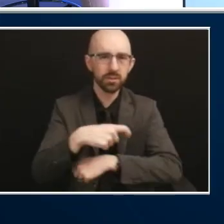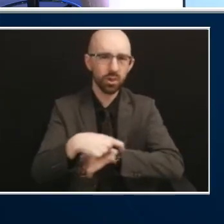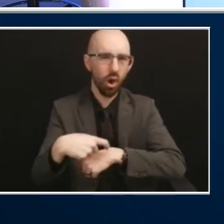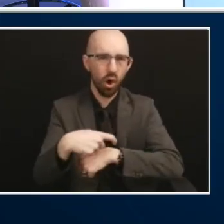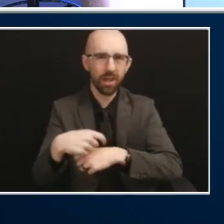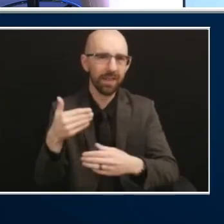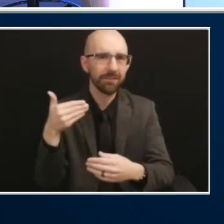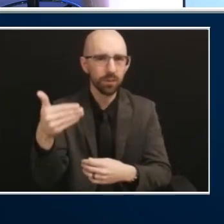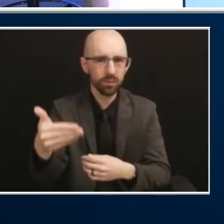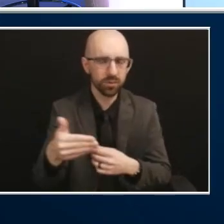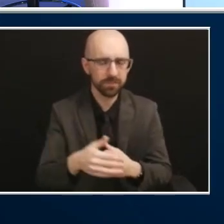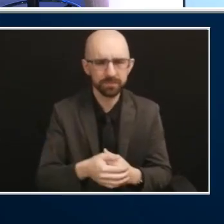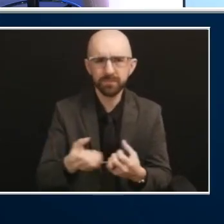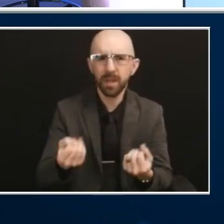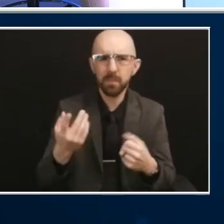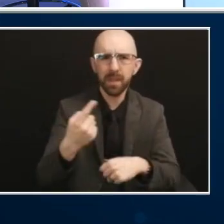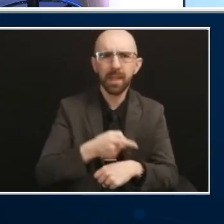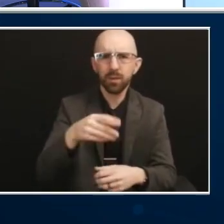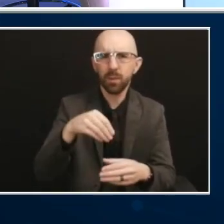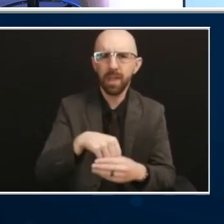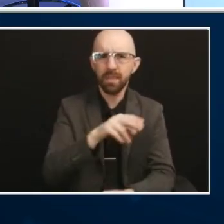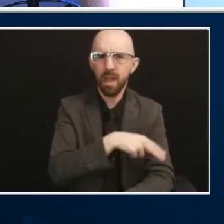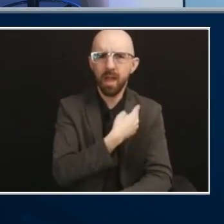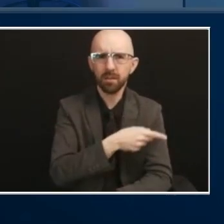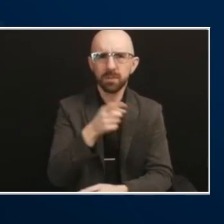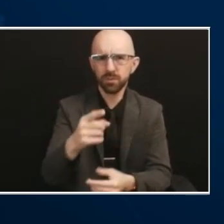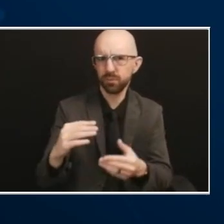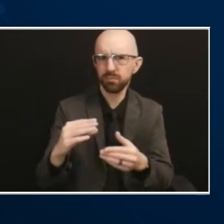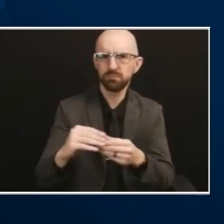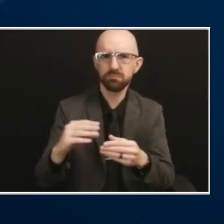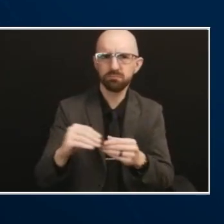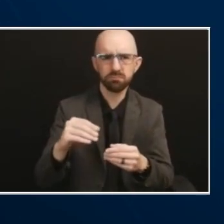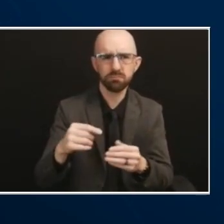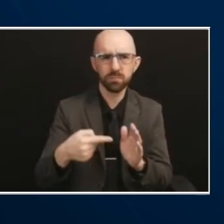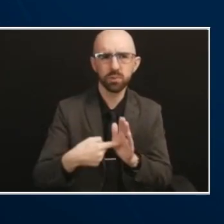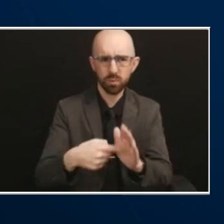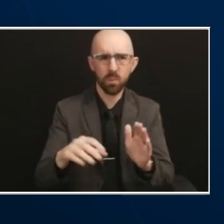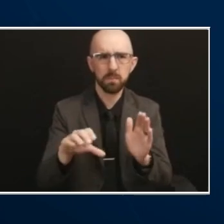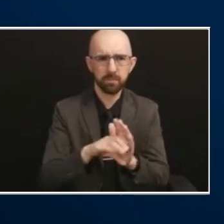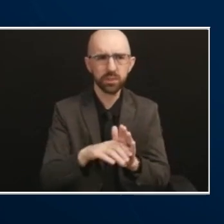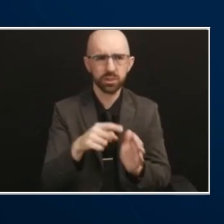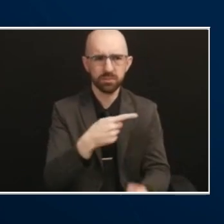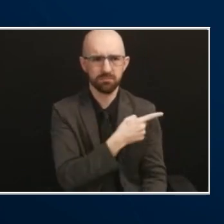many days were you in the hospital? Because you shared some pictures with us of you with your care team.